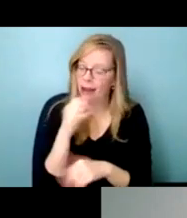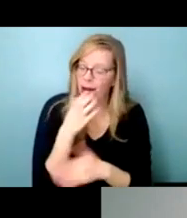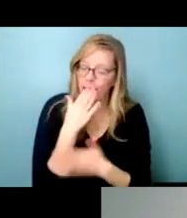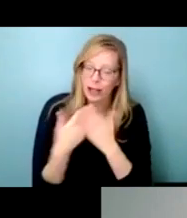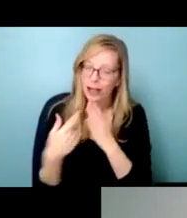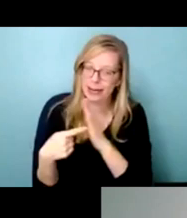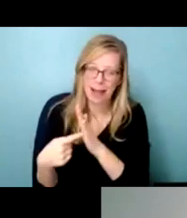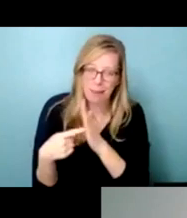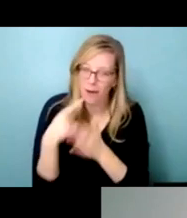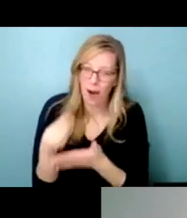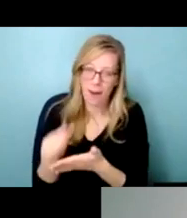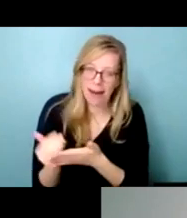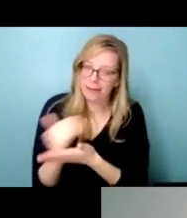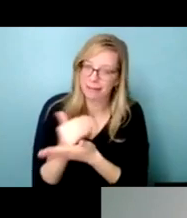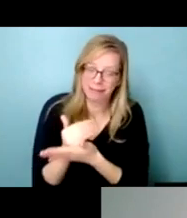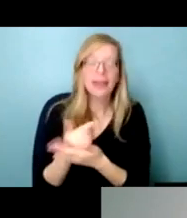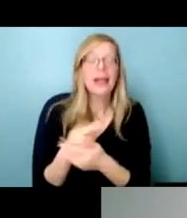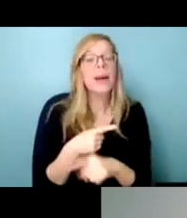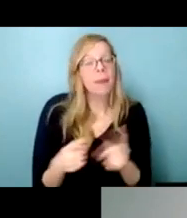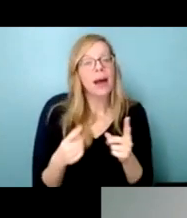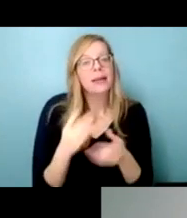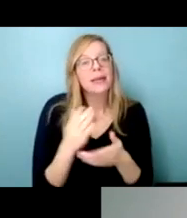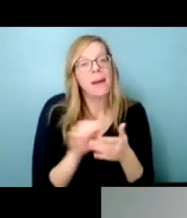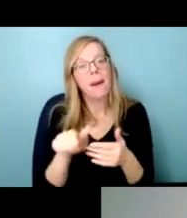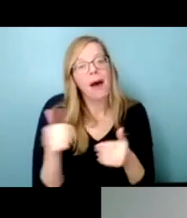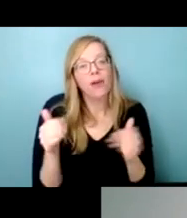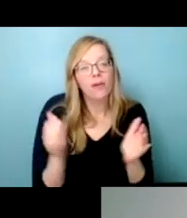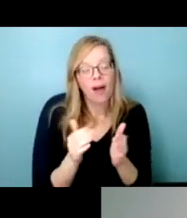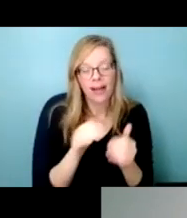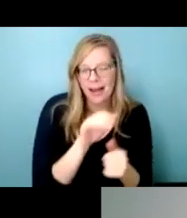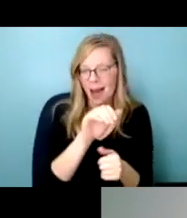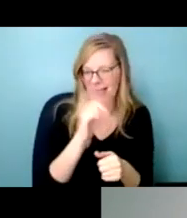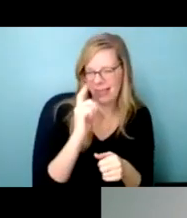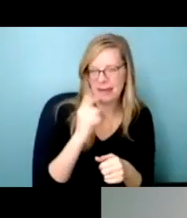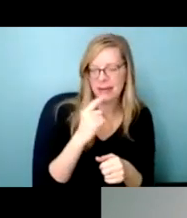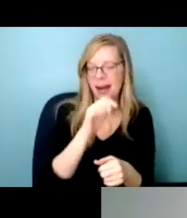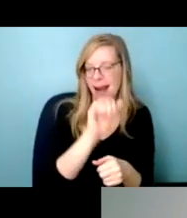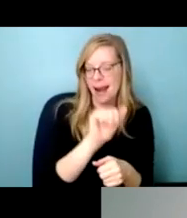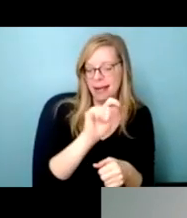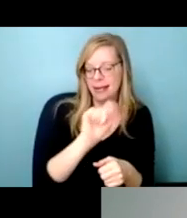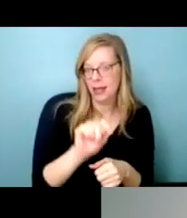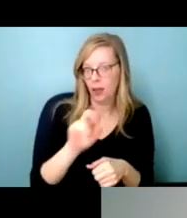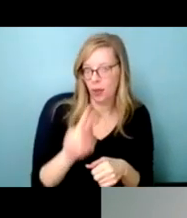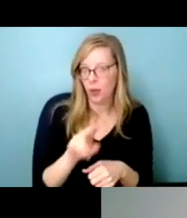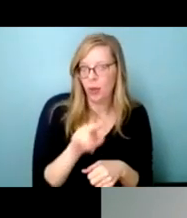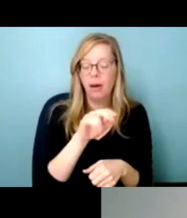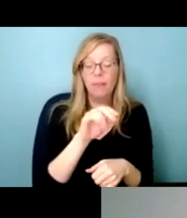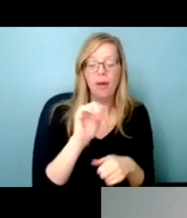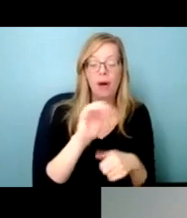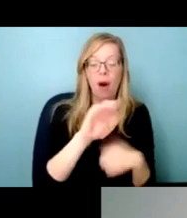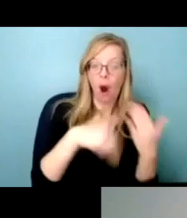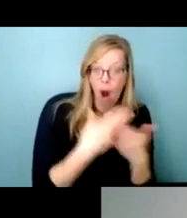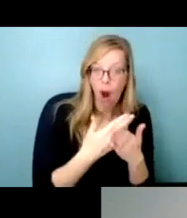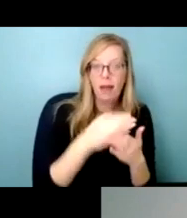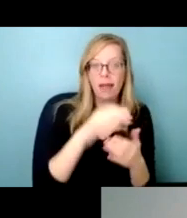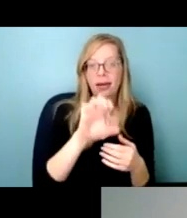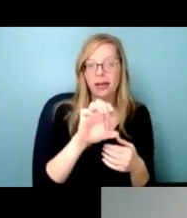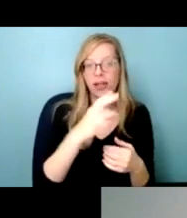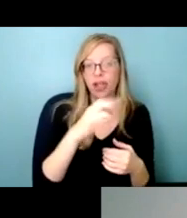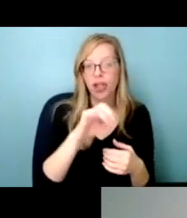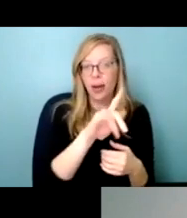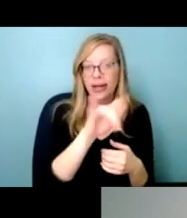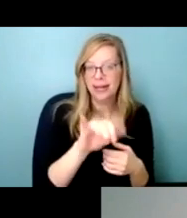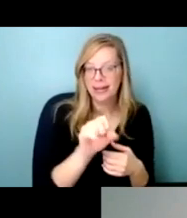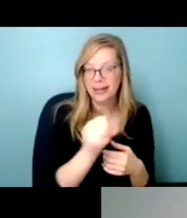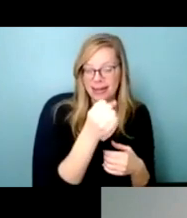And you know, smaller foundations like ACU has been always good to us. All charities campaign that fluctuates from year to